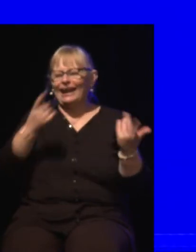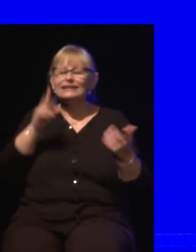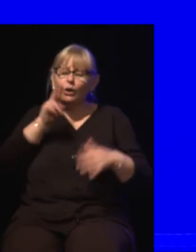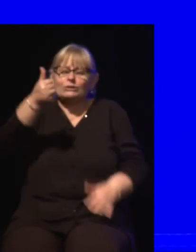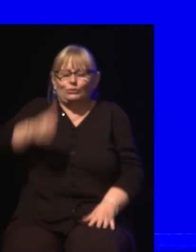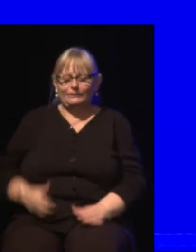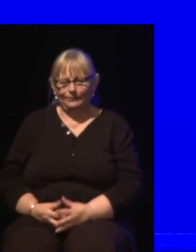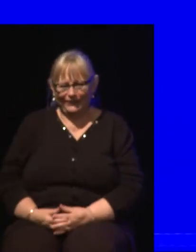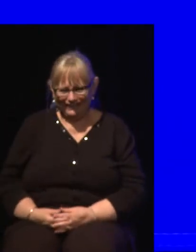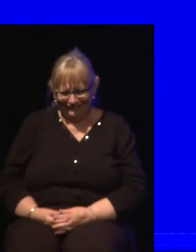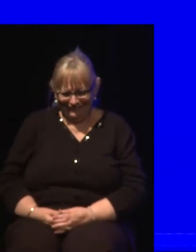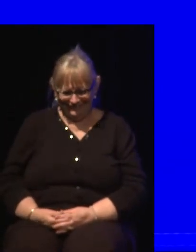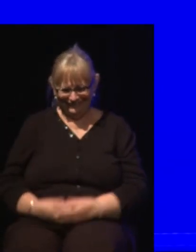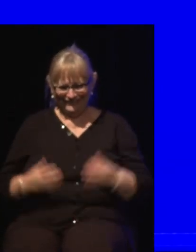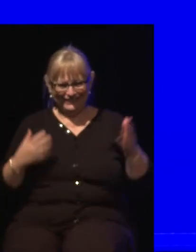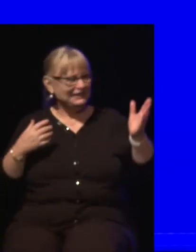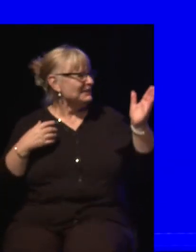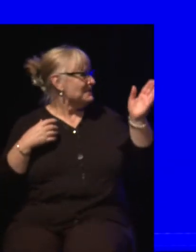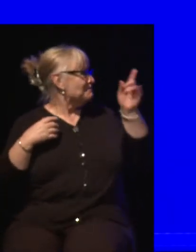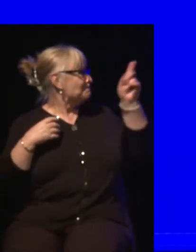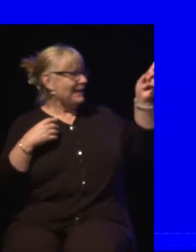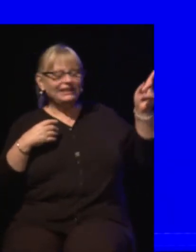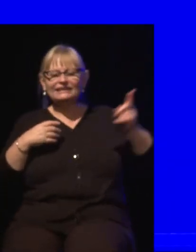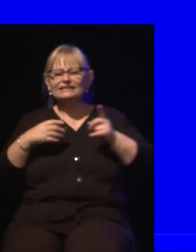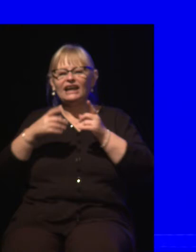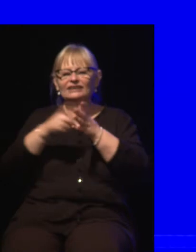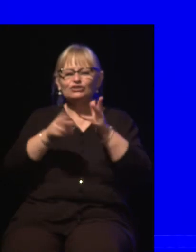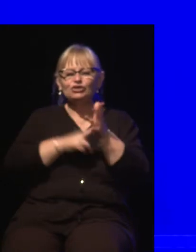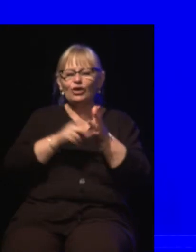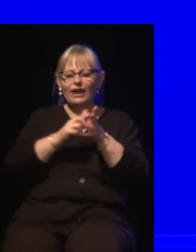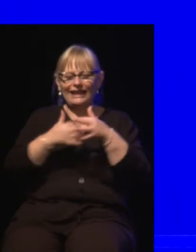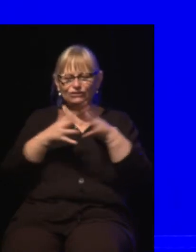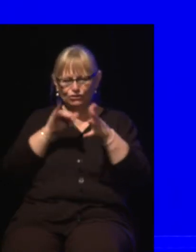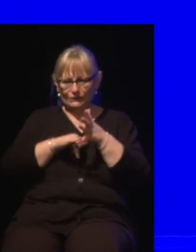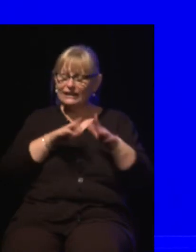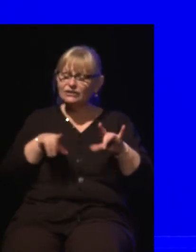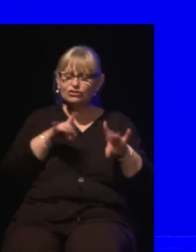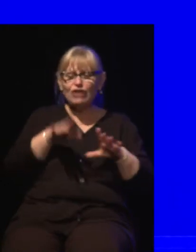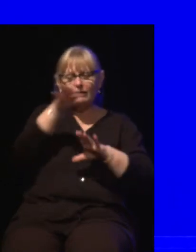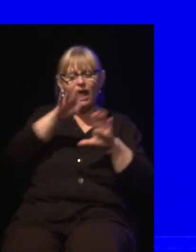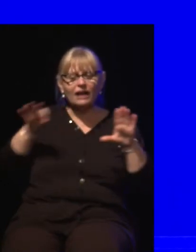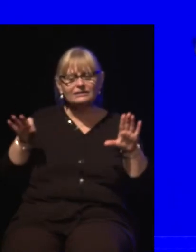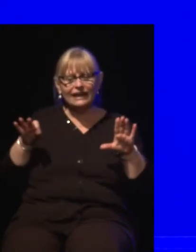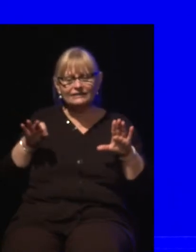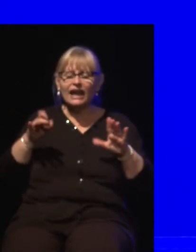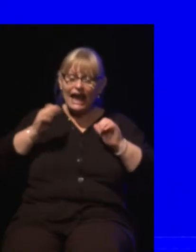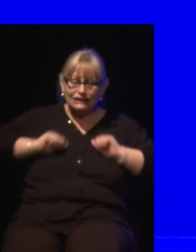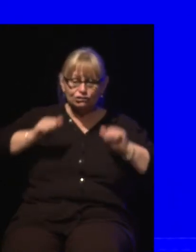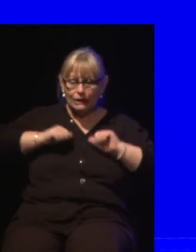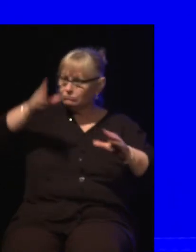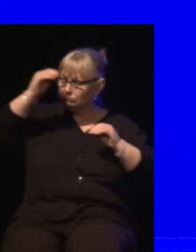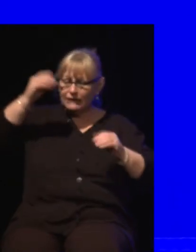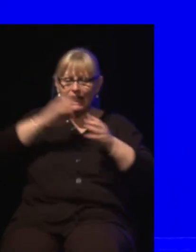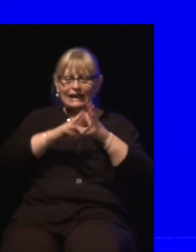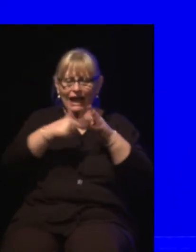looks cool, right? But anyway, this was designed by John Andrews, who was an Australian architect who trained in